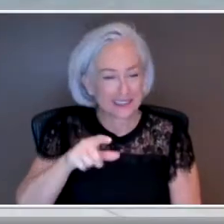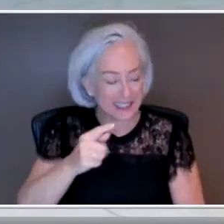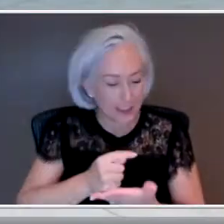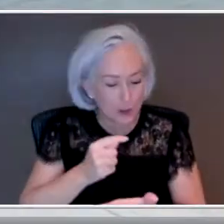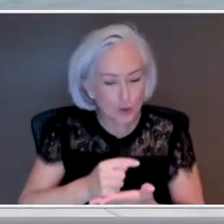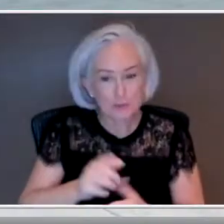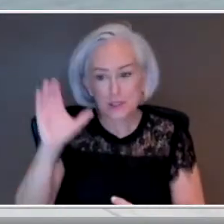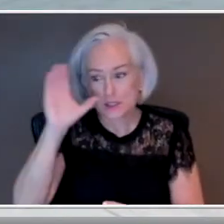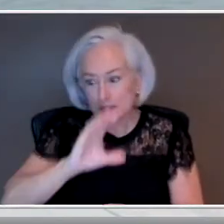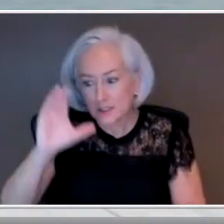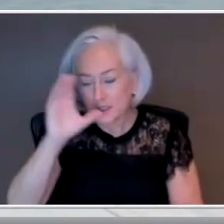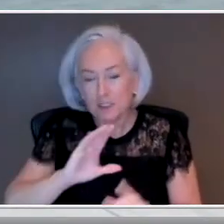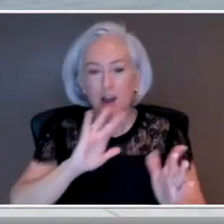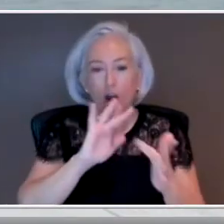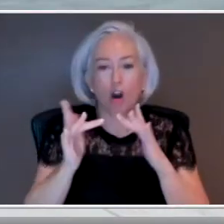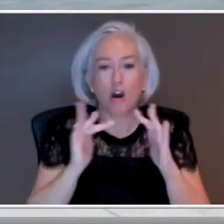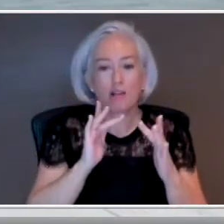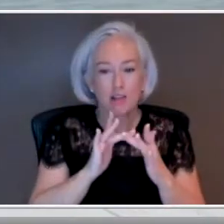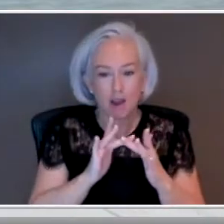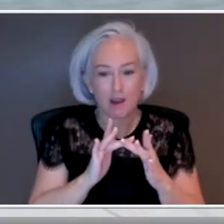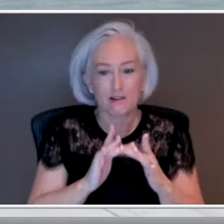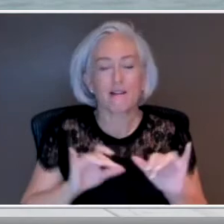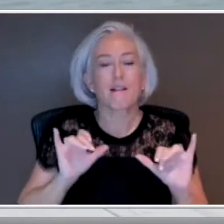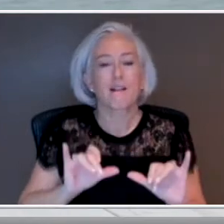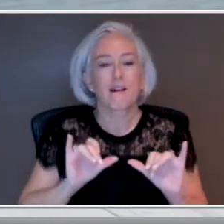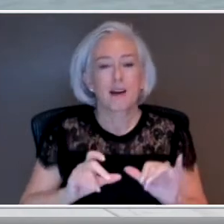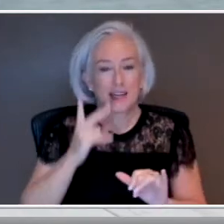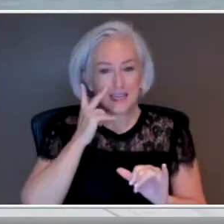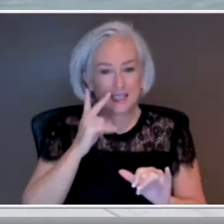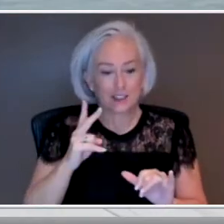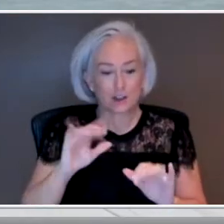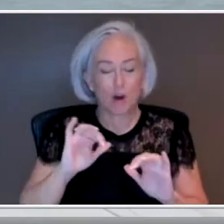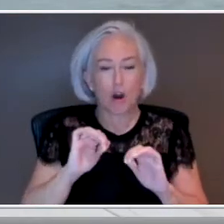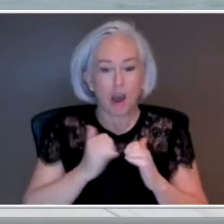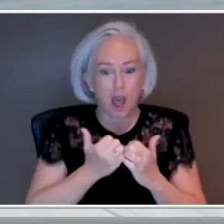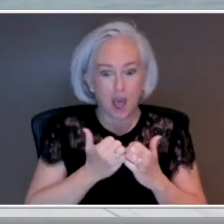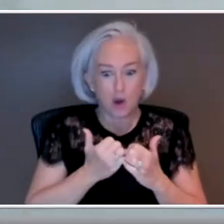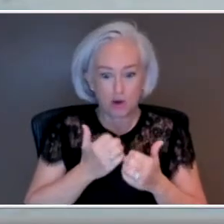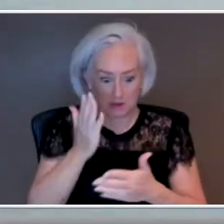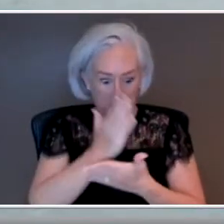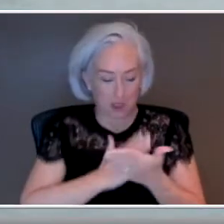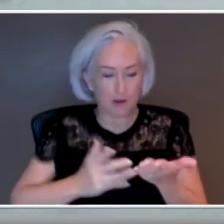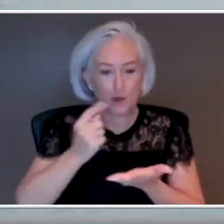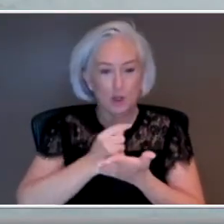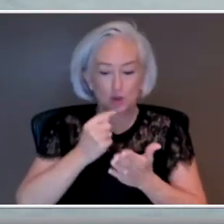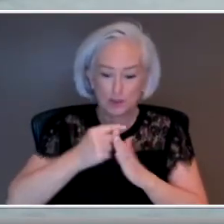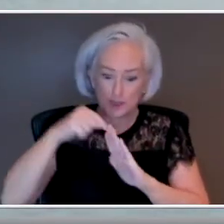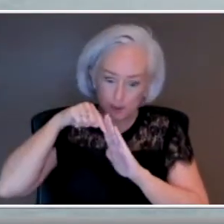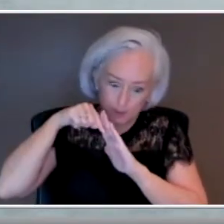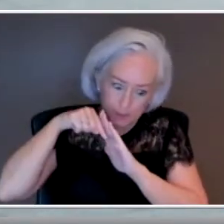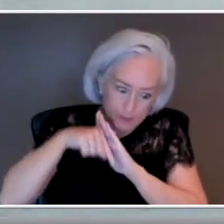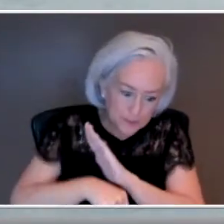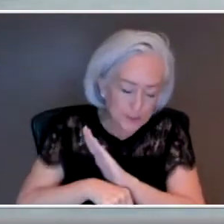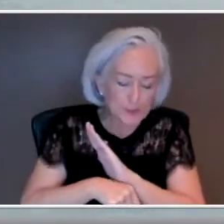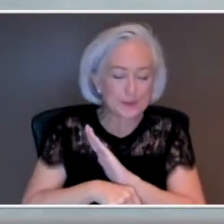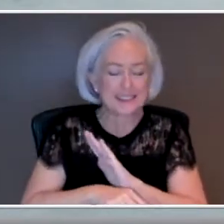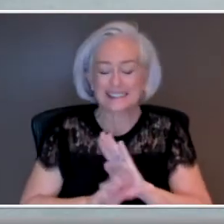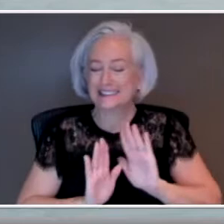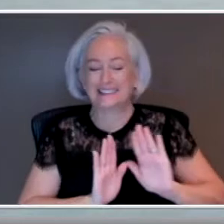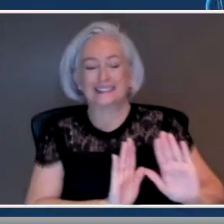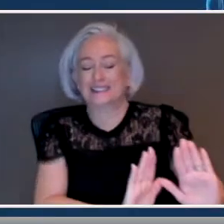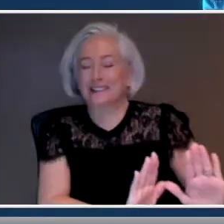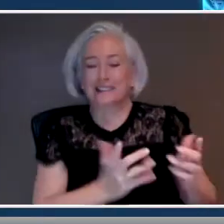studied all the different ones and saw how invasive a lot of them are, the other procedures, and so I